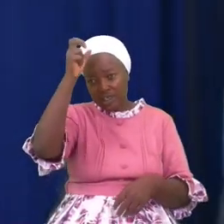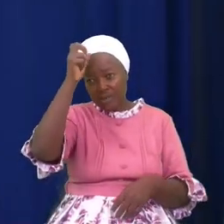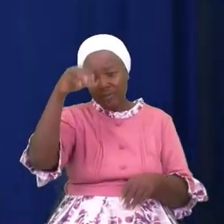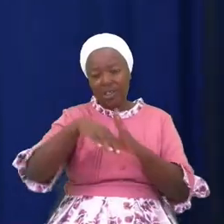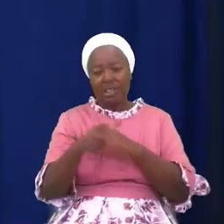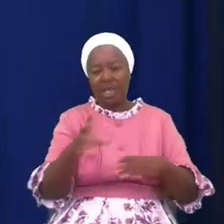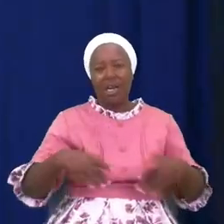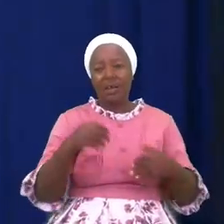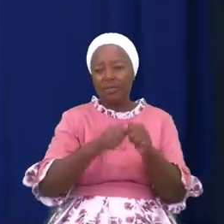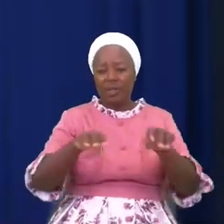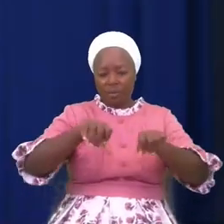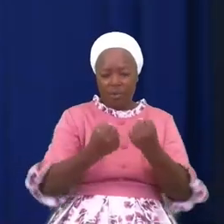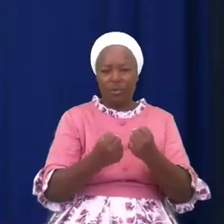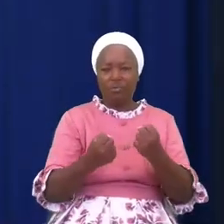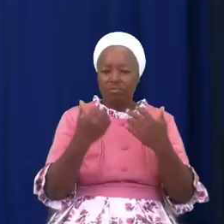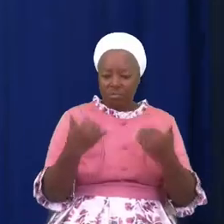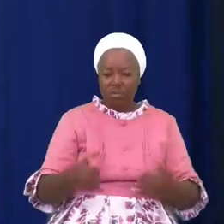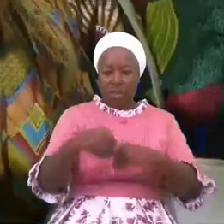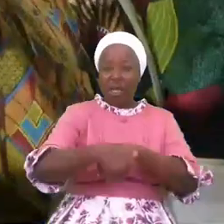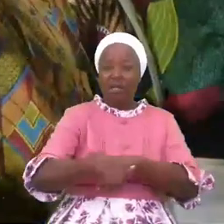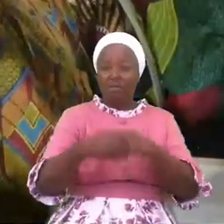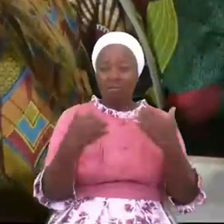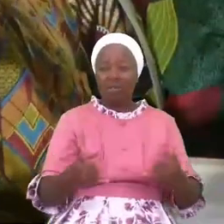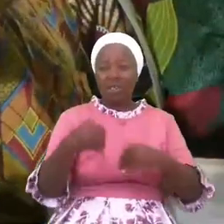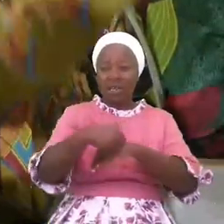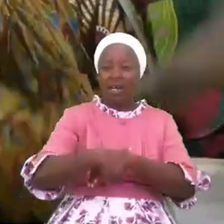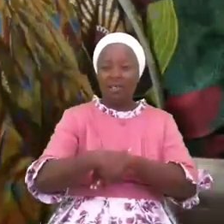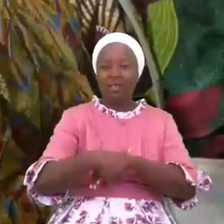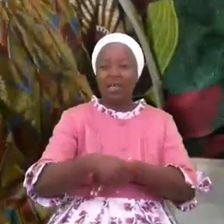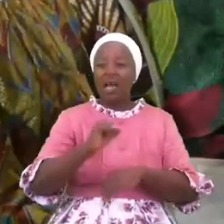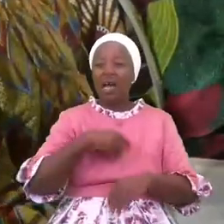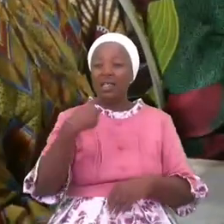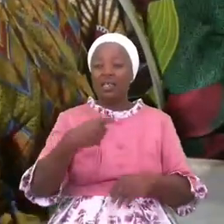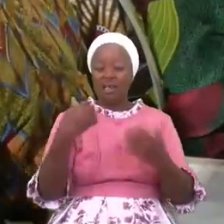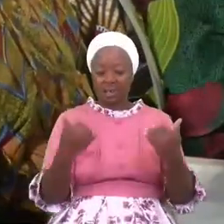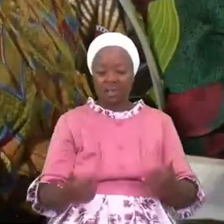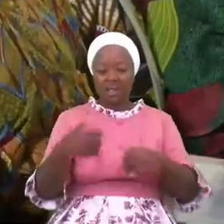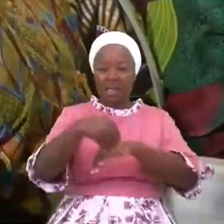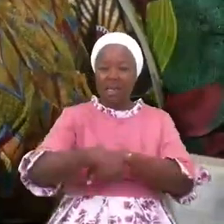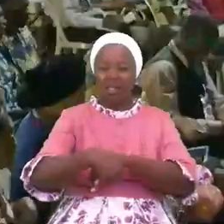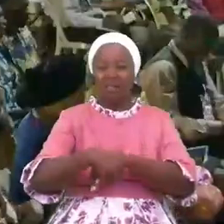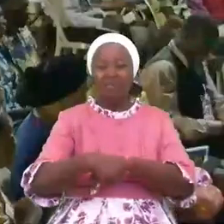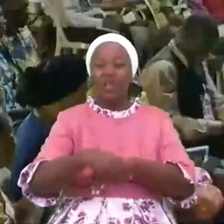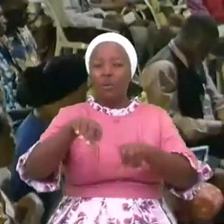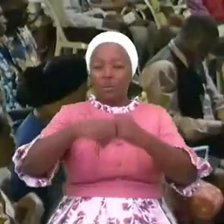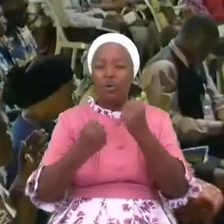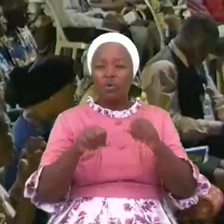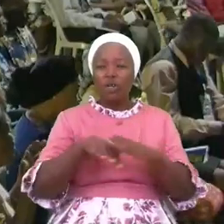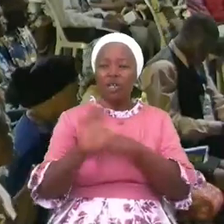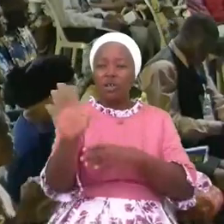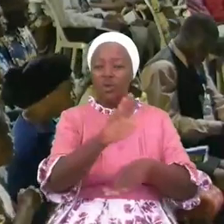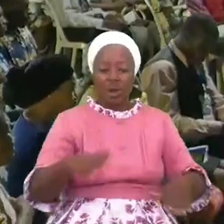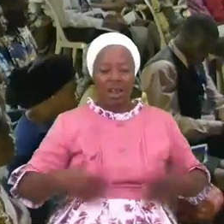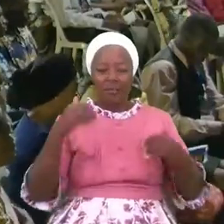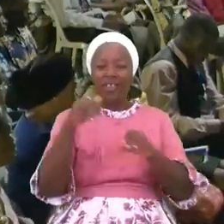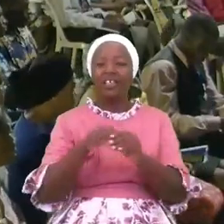tonight. I said tonight, broken your life in Jesus' name. And then he said, to